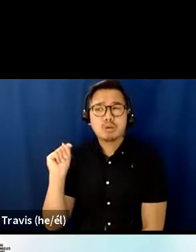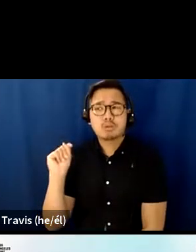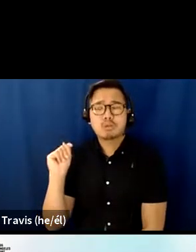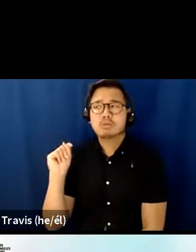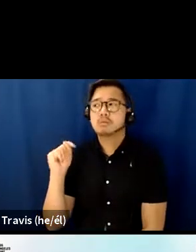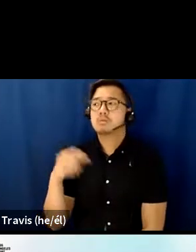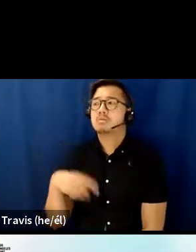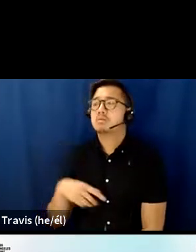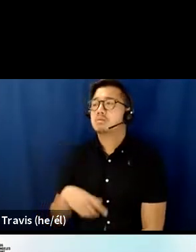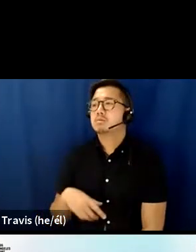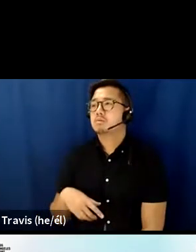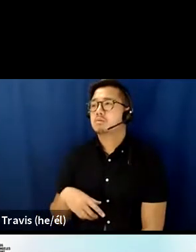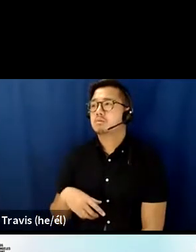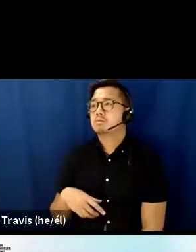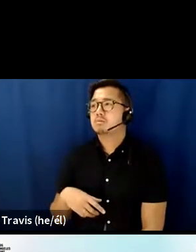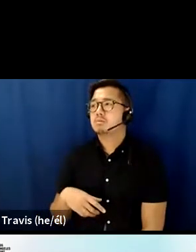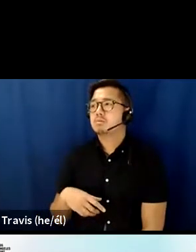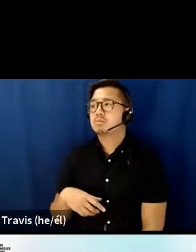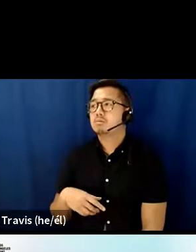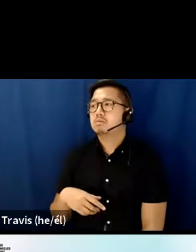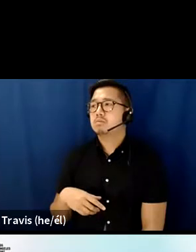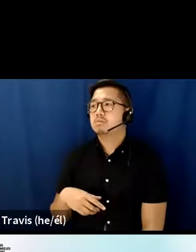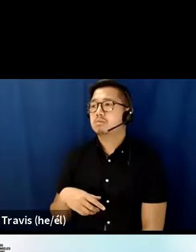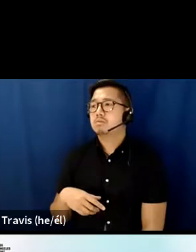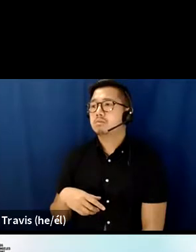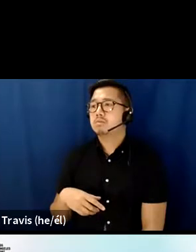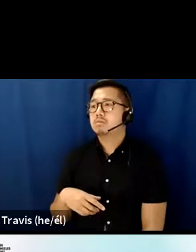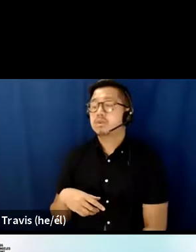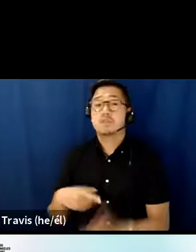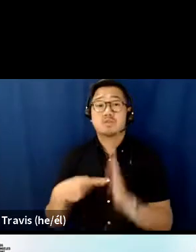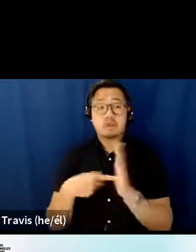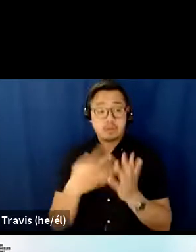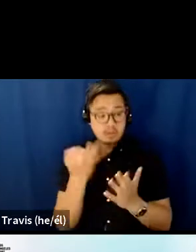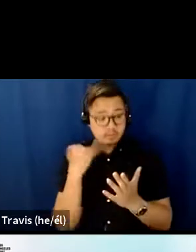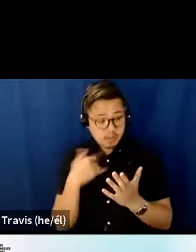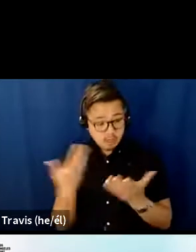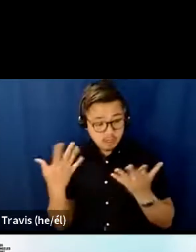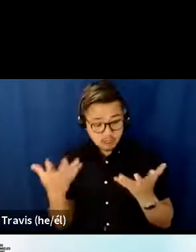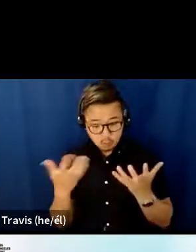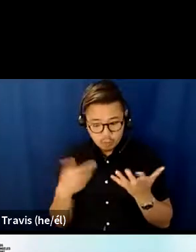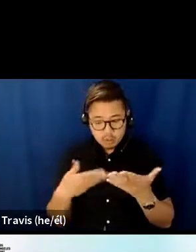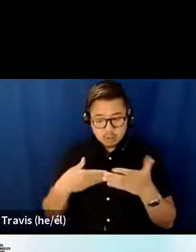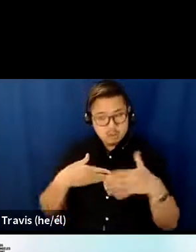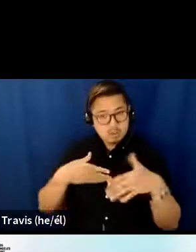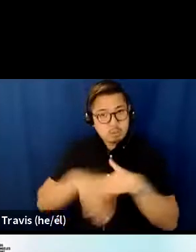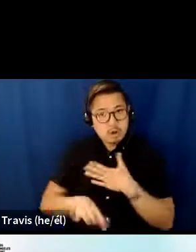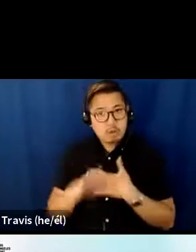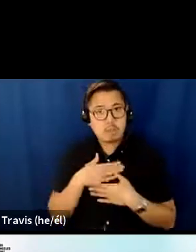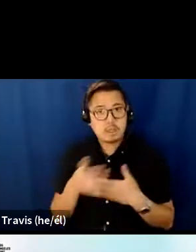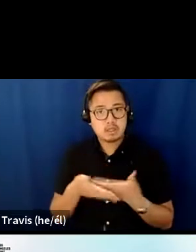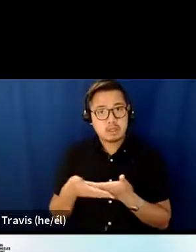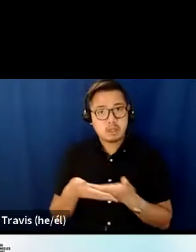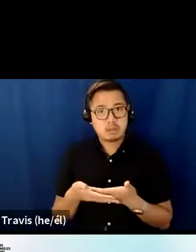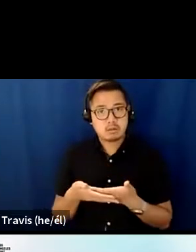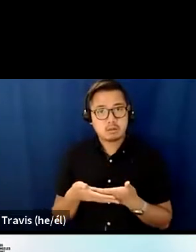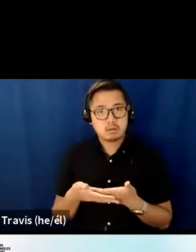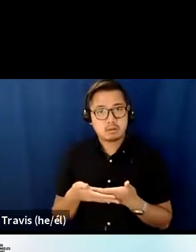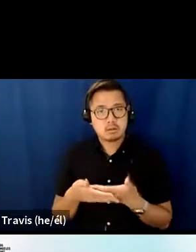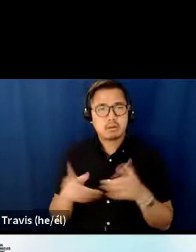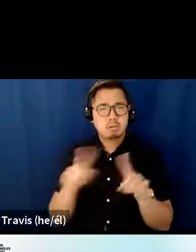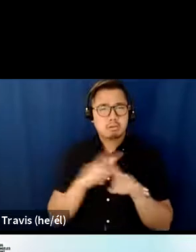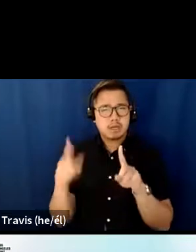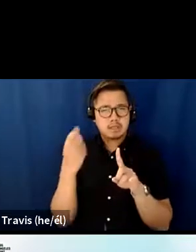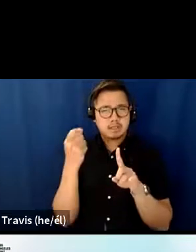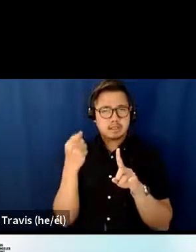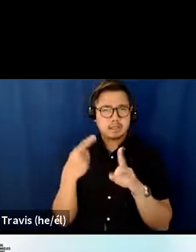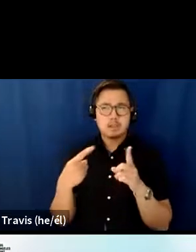Things like, what does it look like when you want to birth your own child and you're not living in these confines of what it means to be a